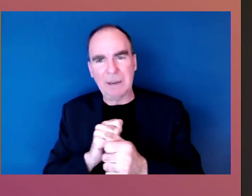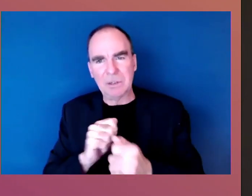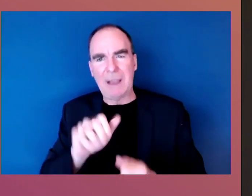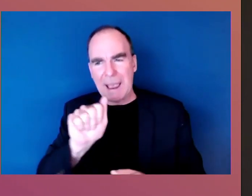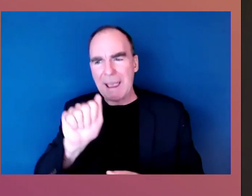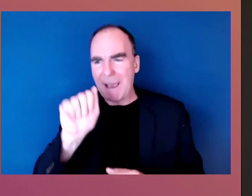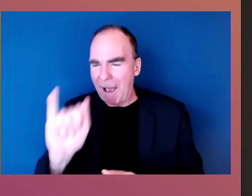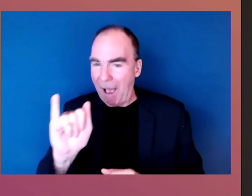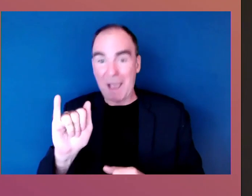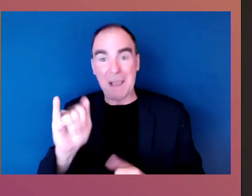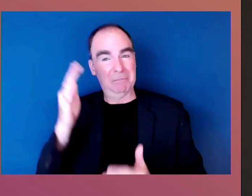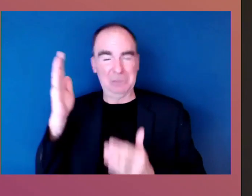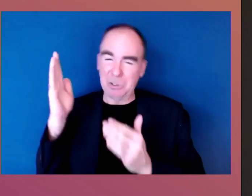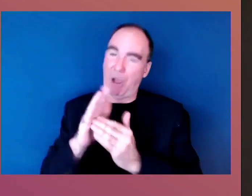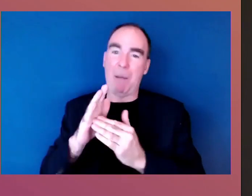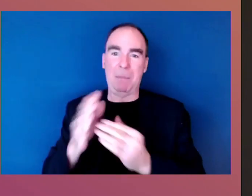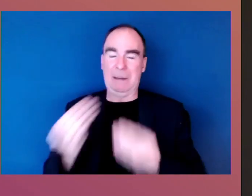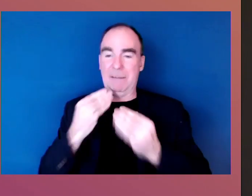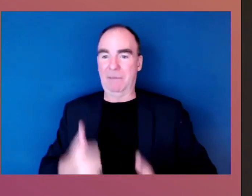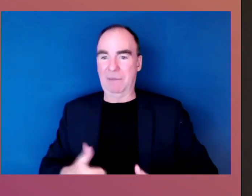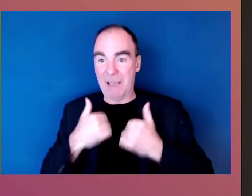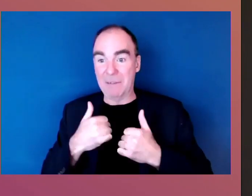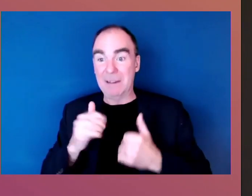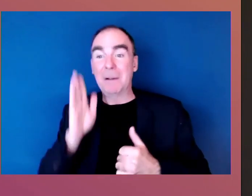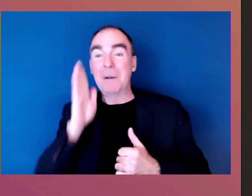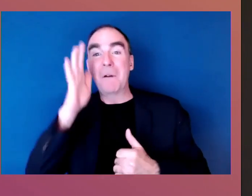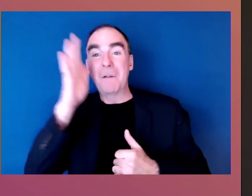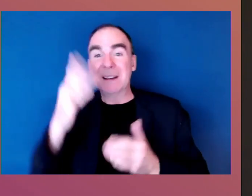the next generation of breakthrough invention.